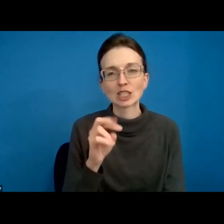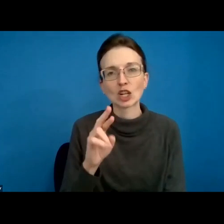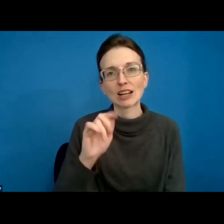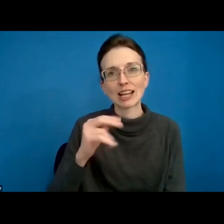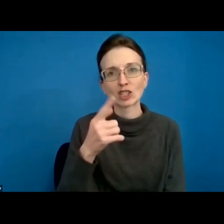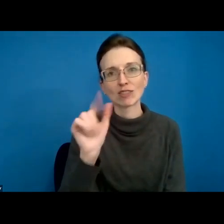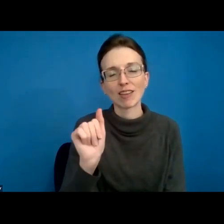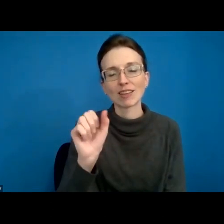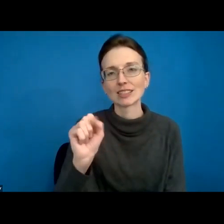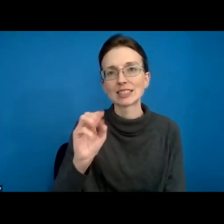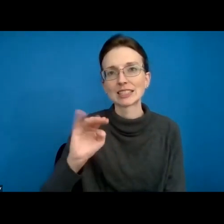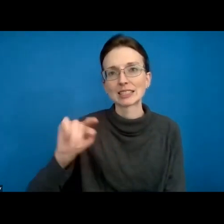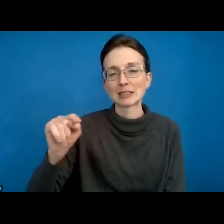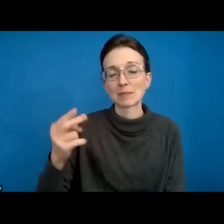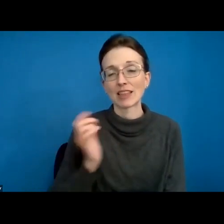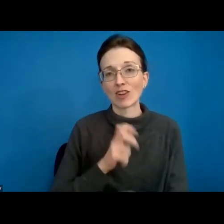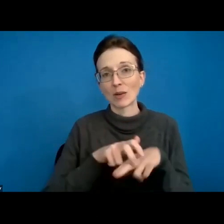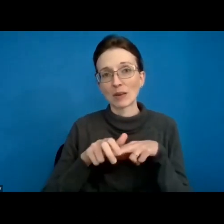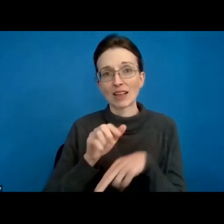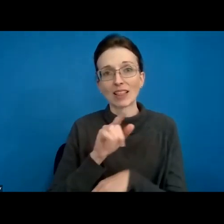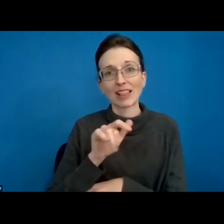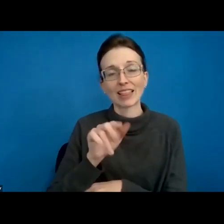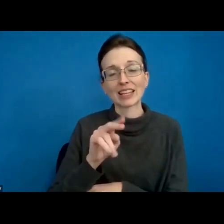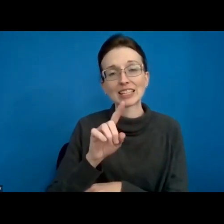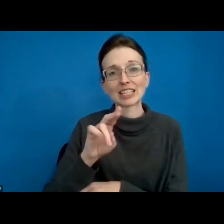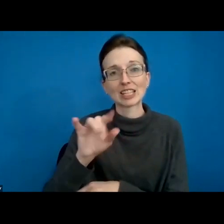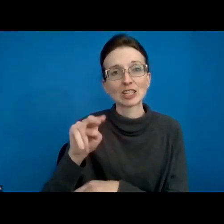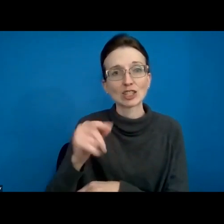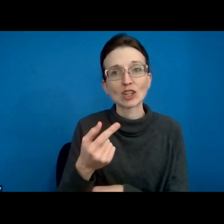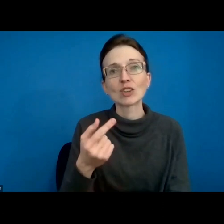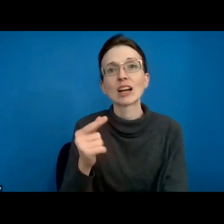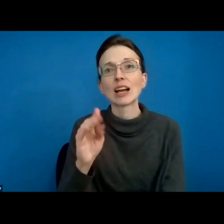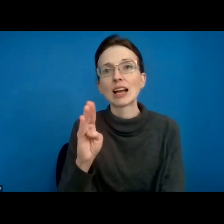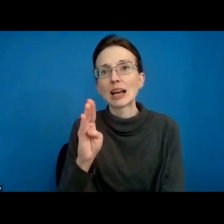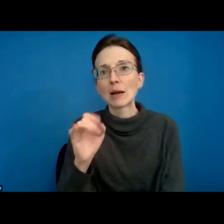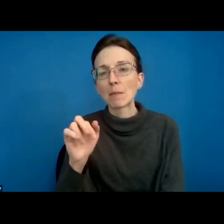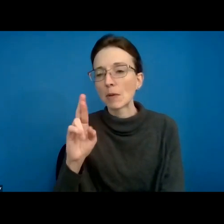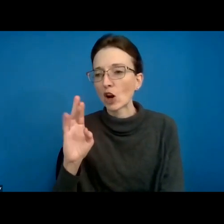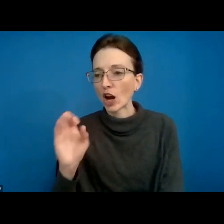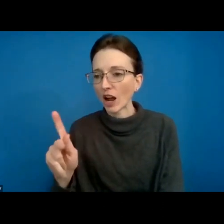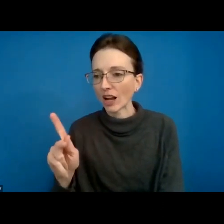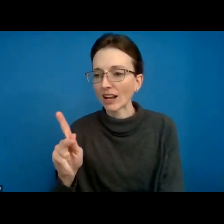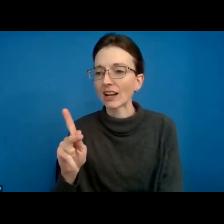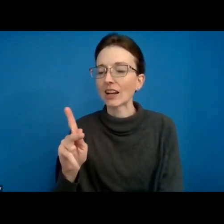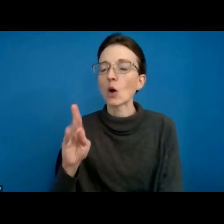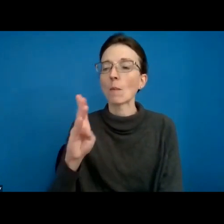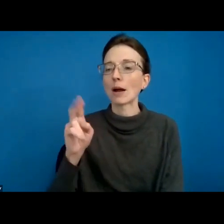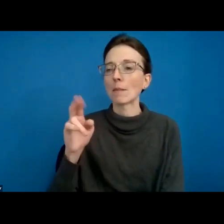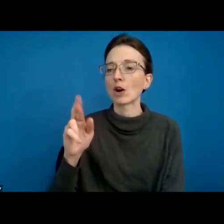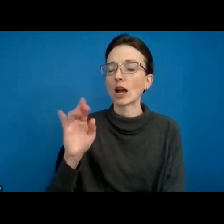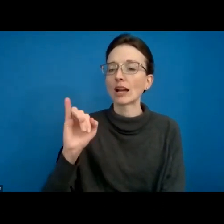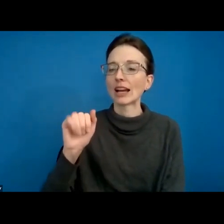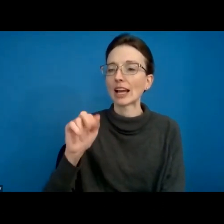Smith, and our panelists, Lillian Duong, Barb Iannucci, Andy Landerghini, Chris Green,